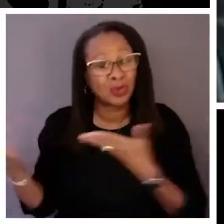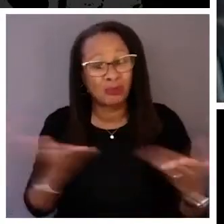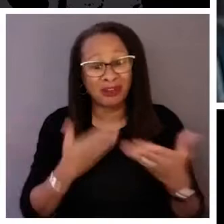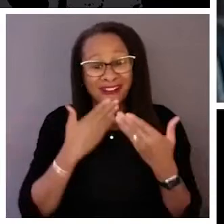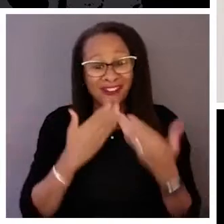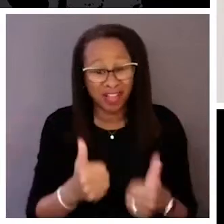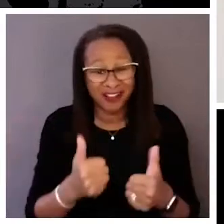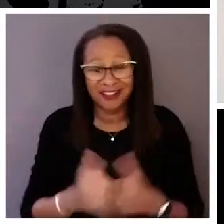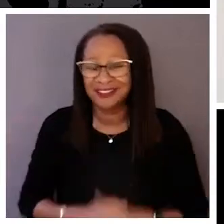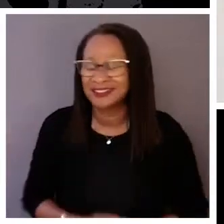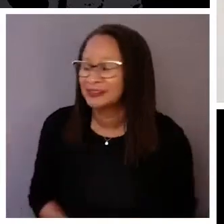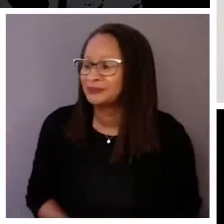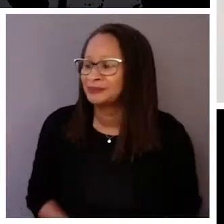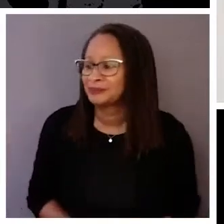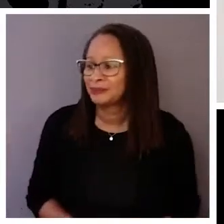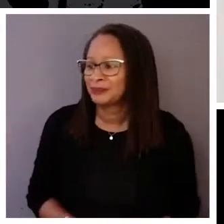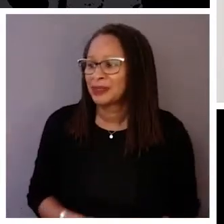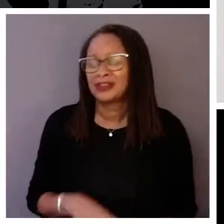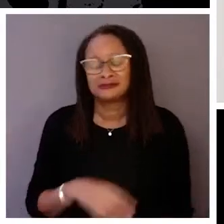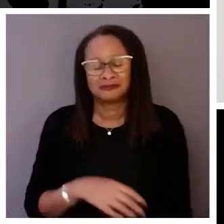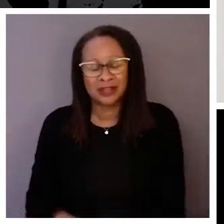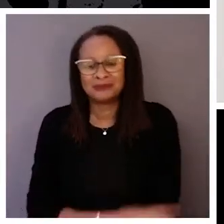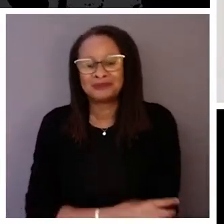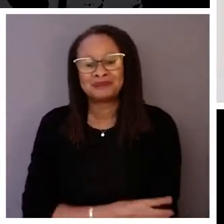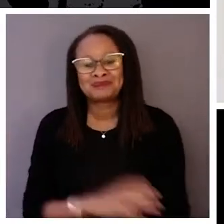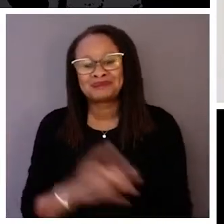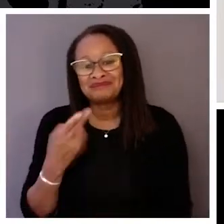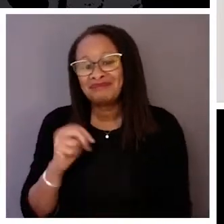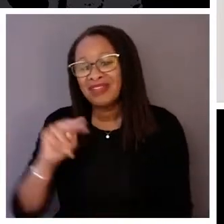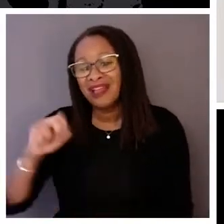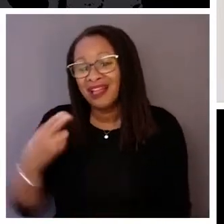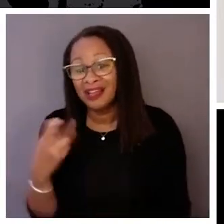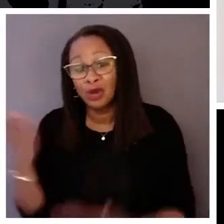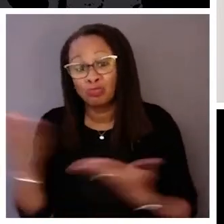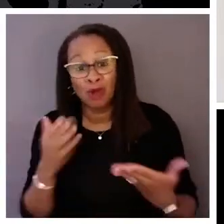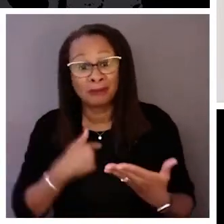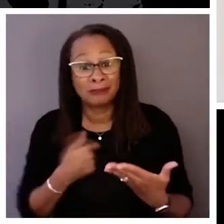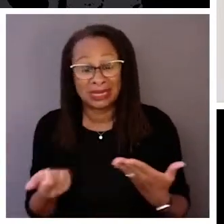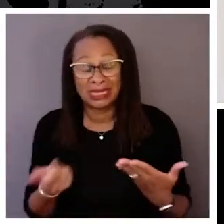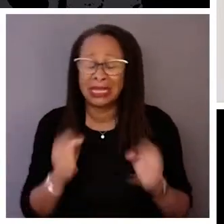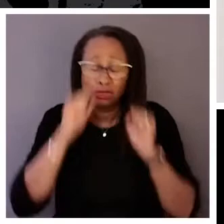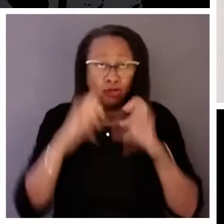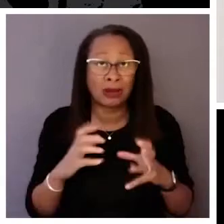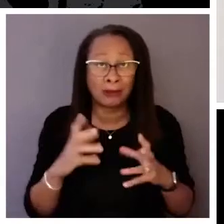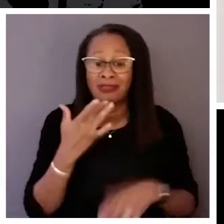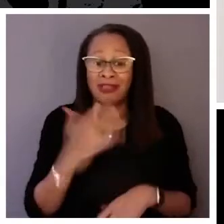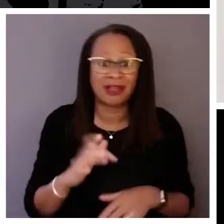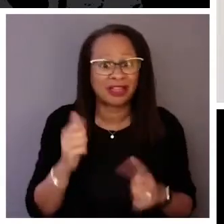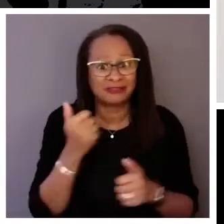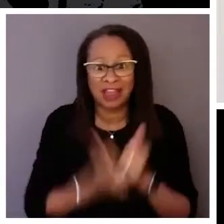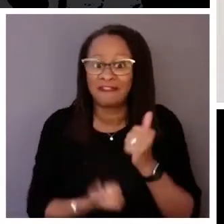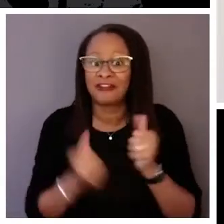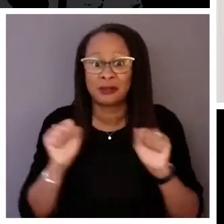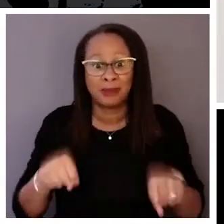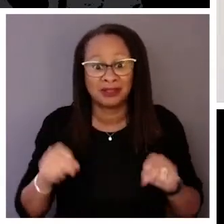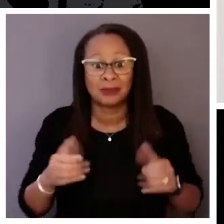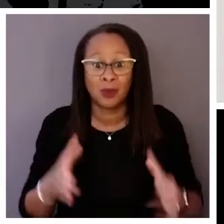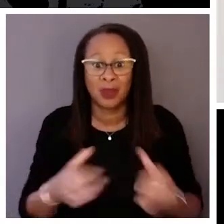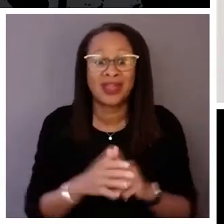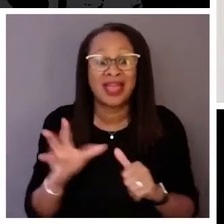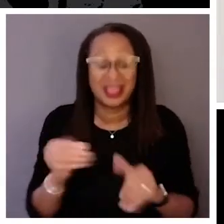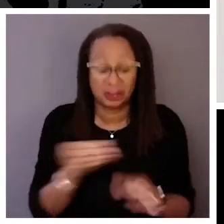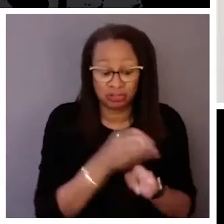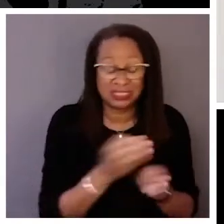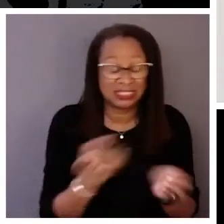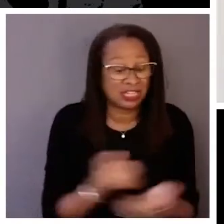go. And Hannah brought me incredible luck in every possible way, personally and